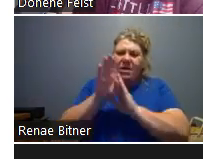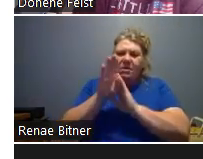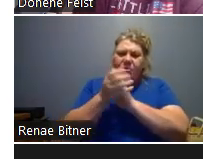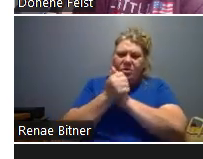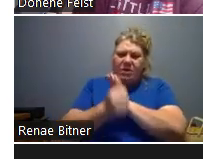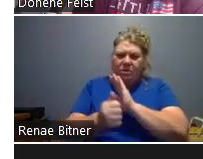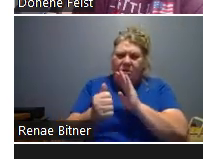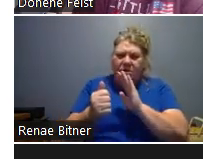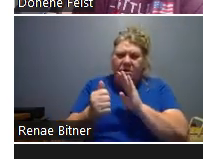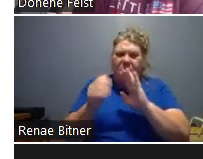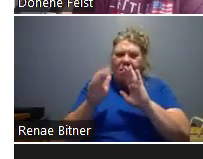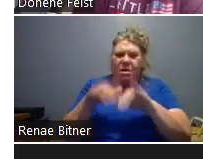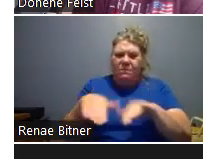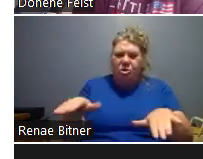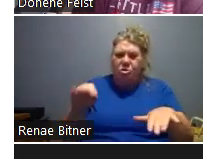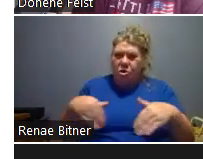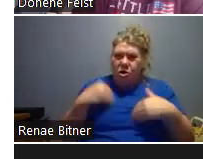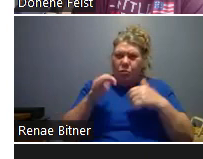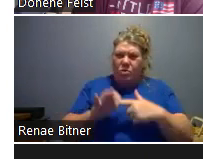health care needs. So